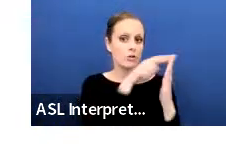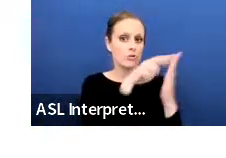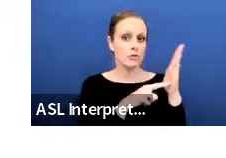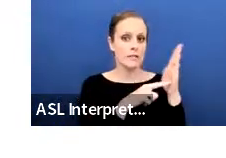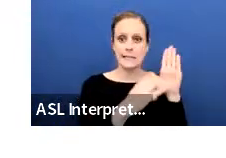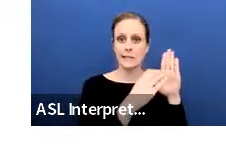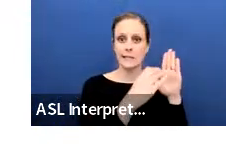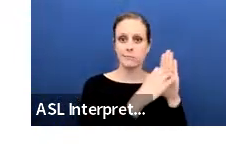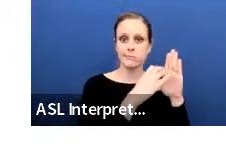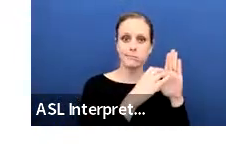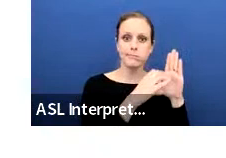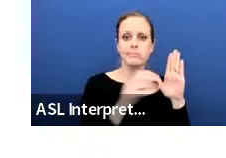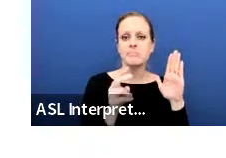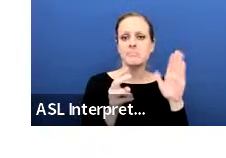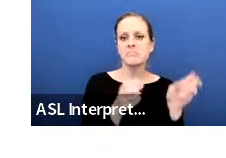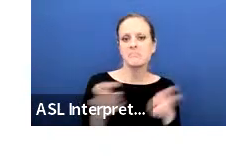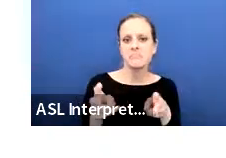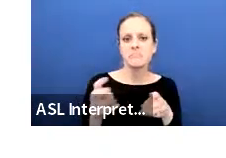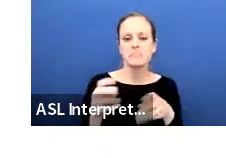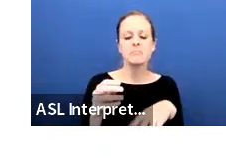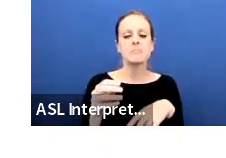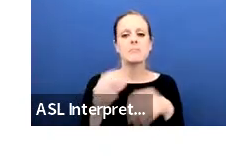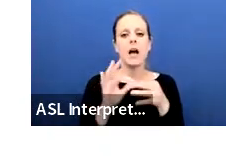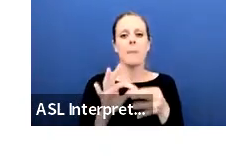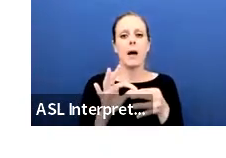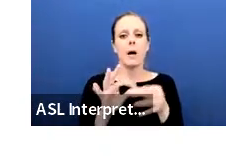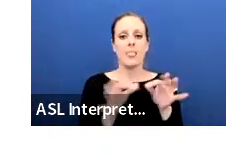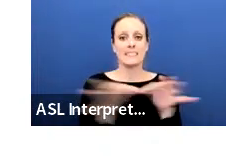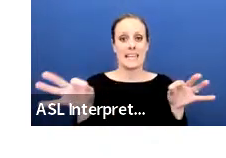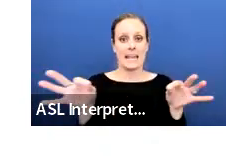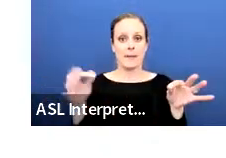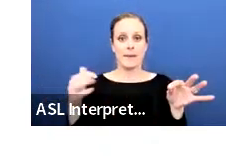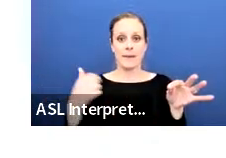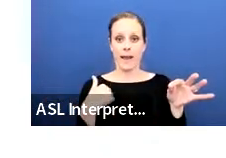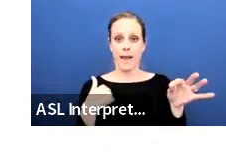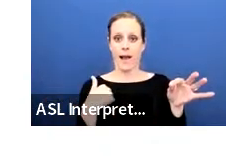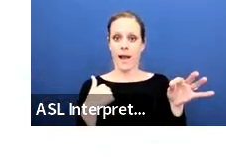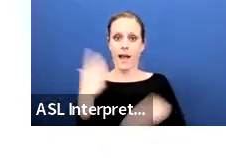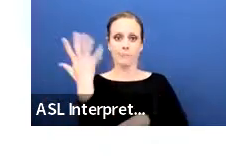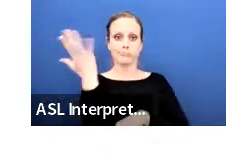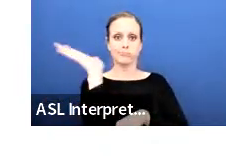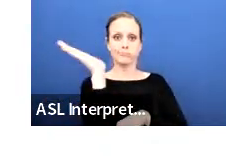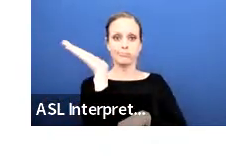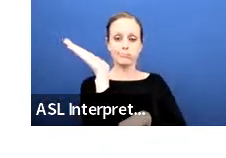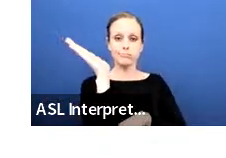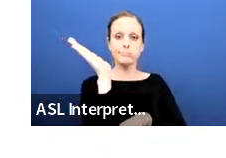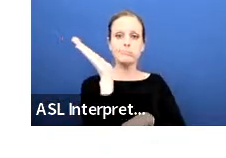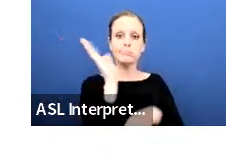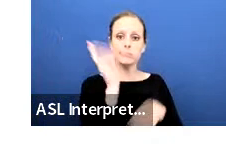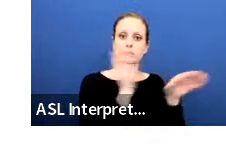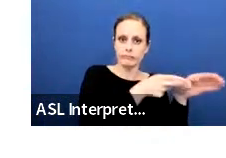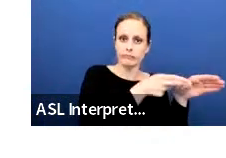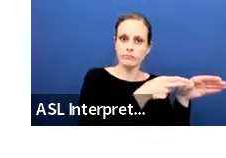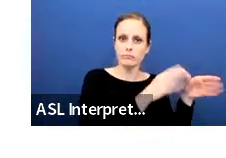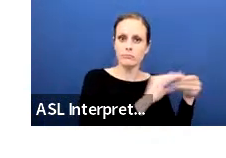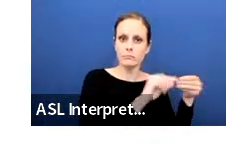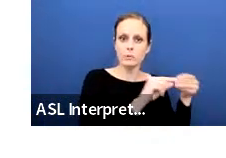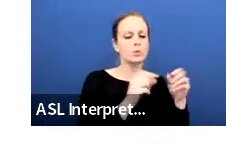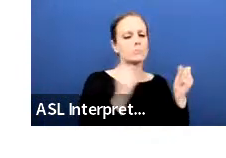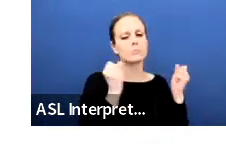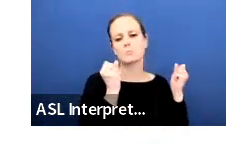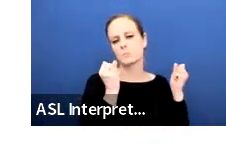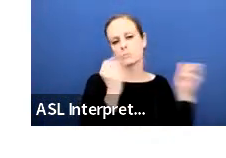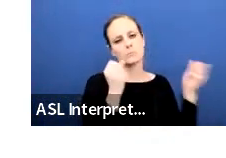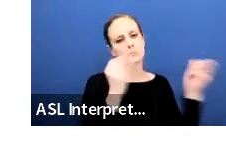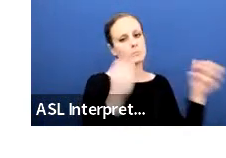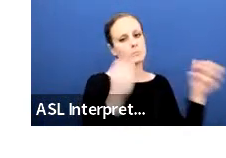of the statement that I've presented on to countless